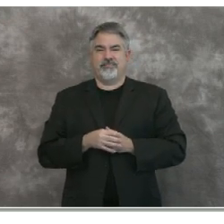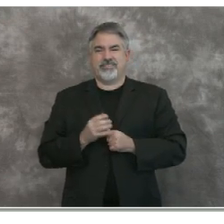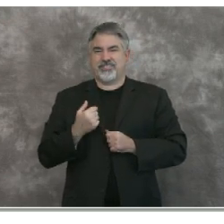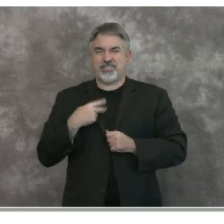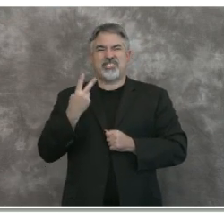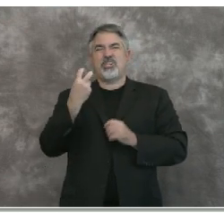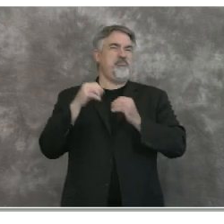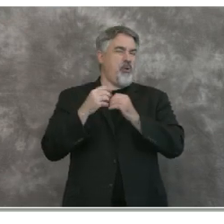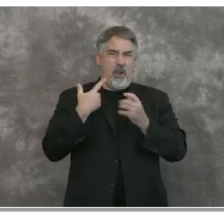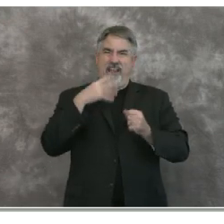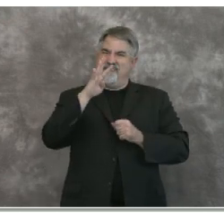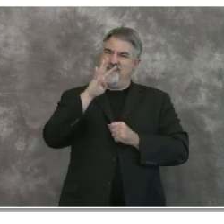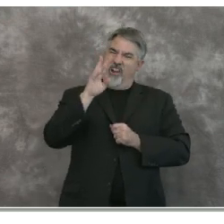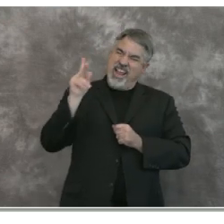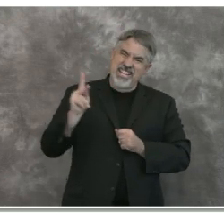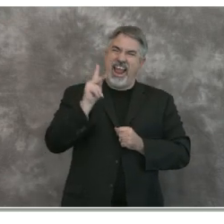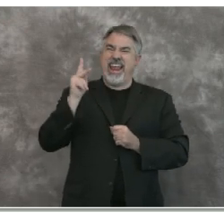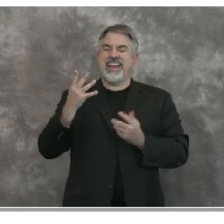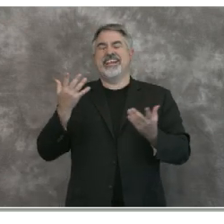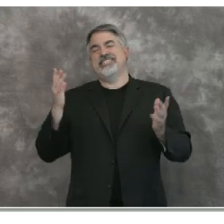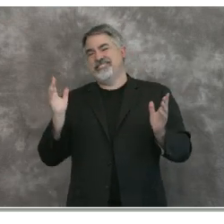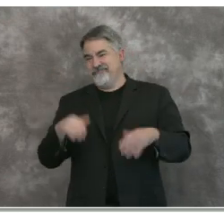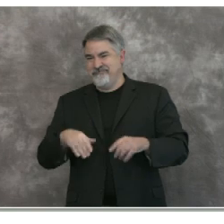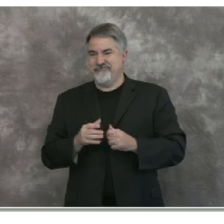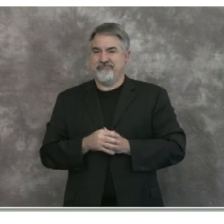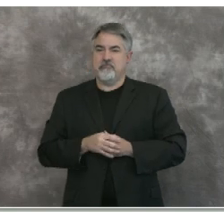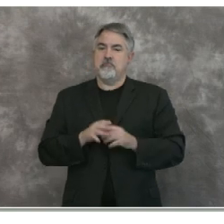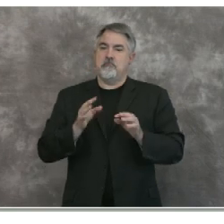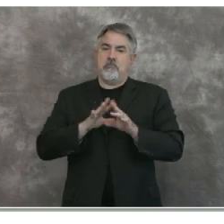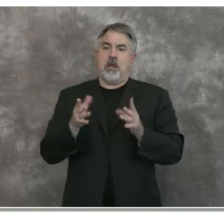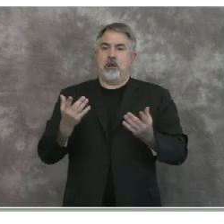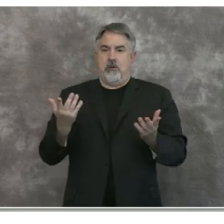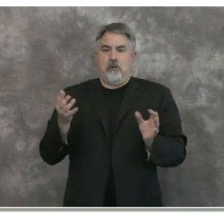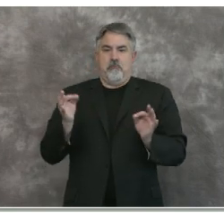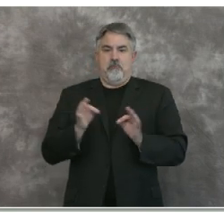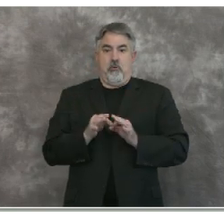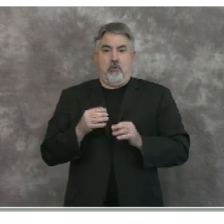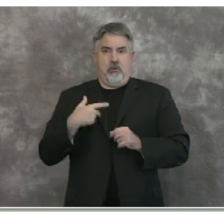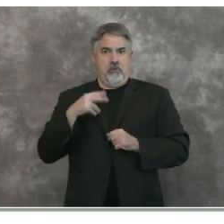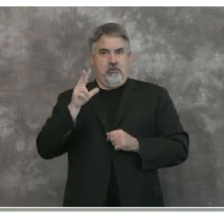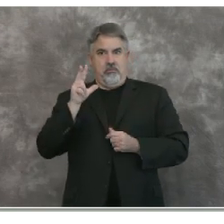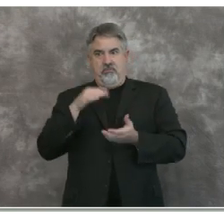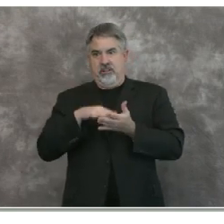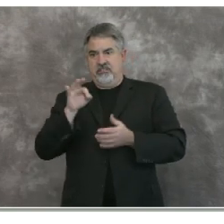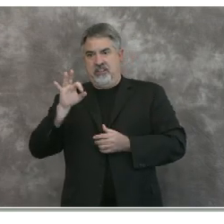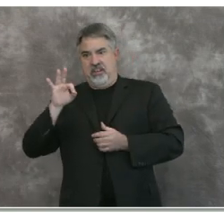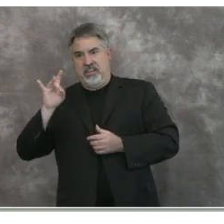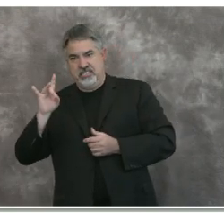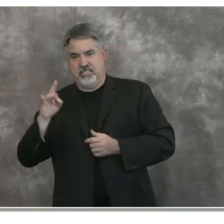people to get to 4,000, but we are pleased to report our single highest day total in testing,